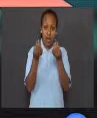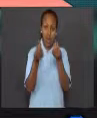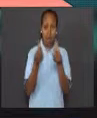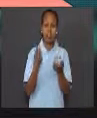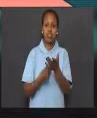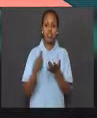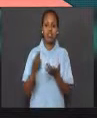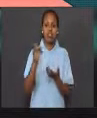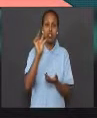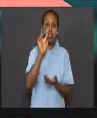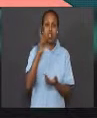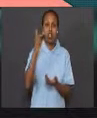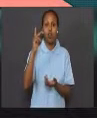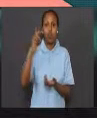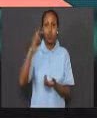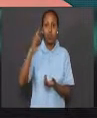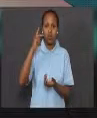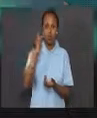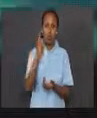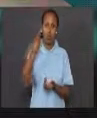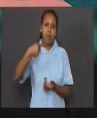which is 3 kilograms.